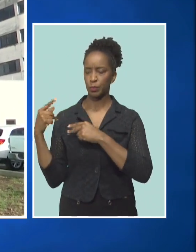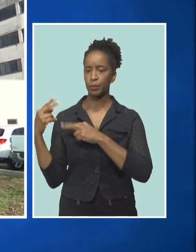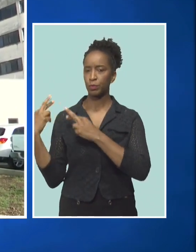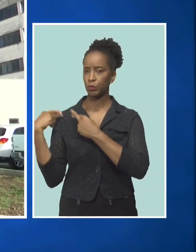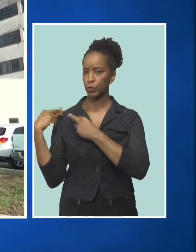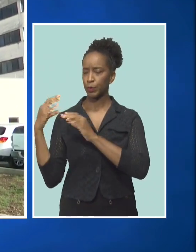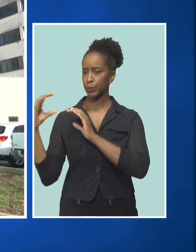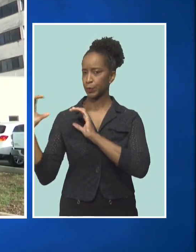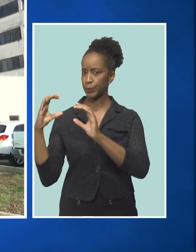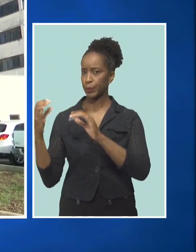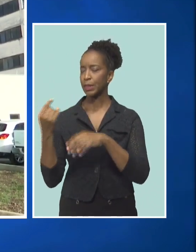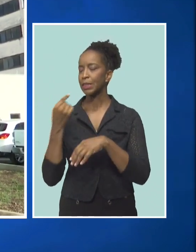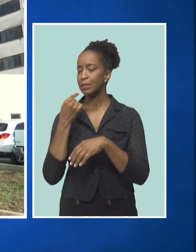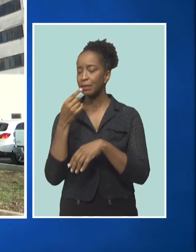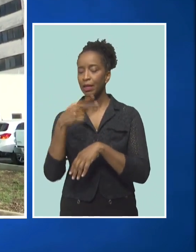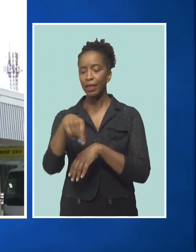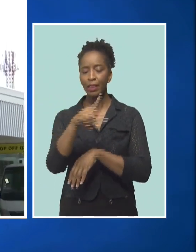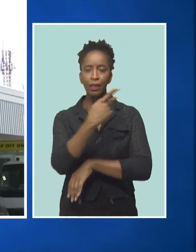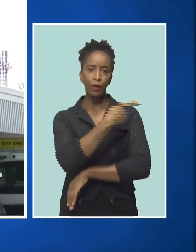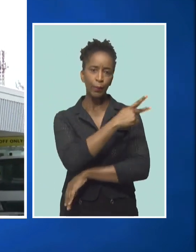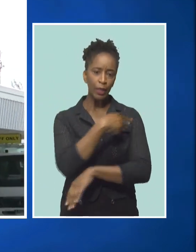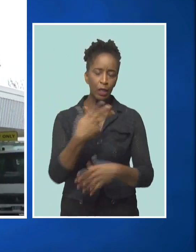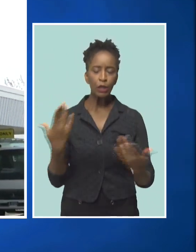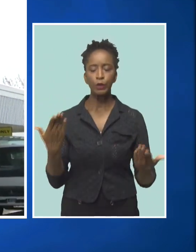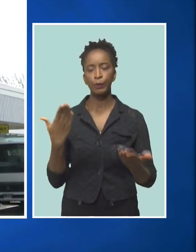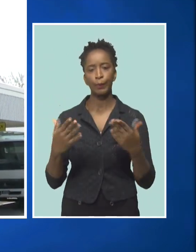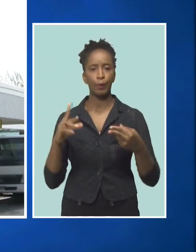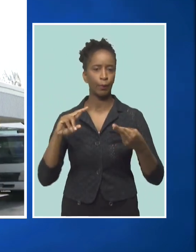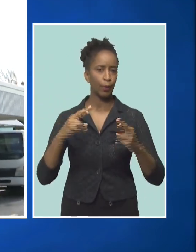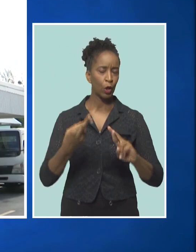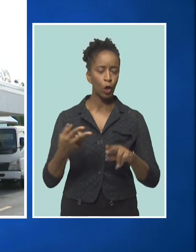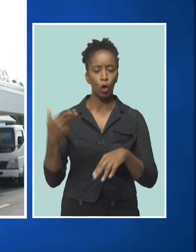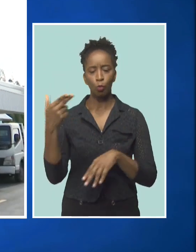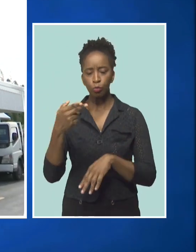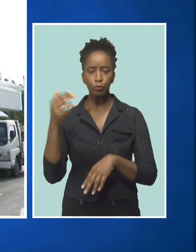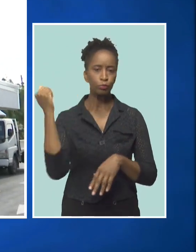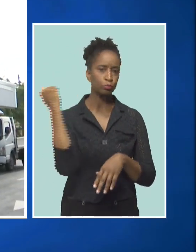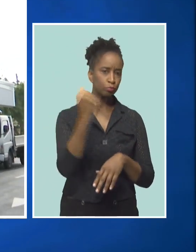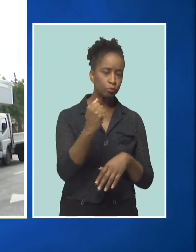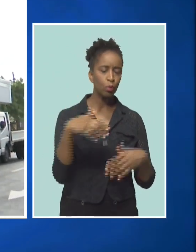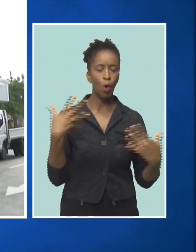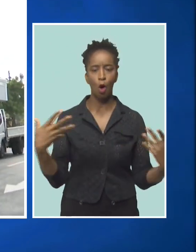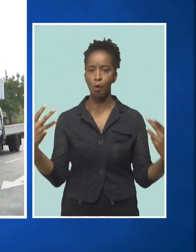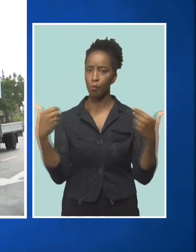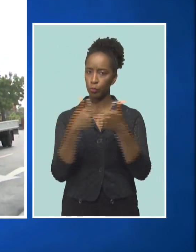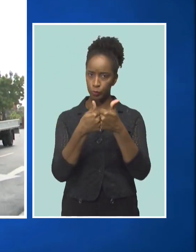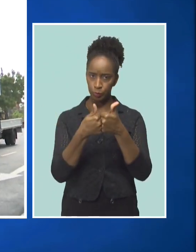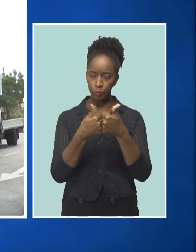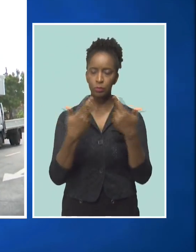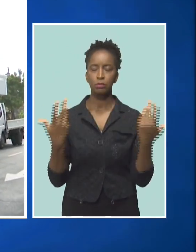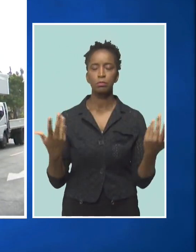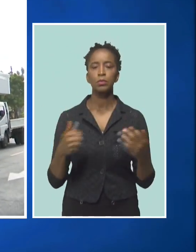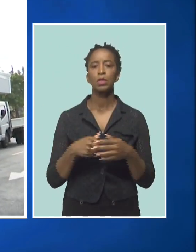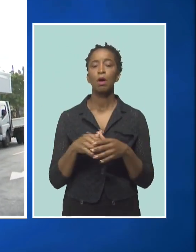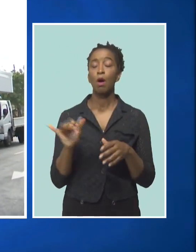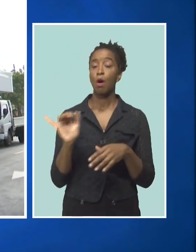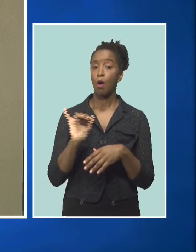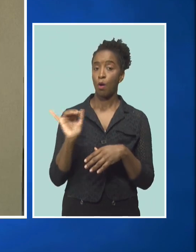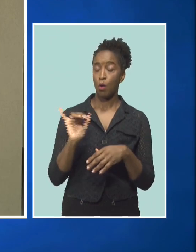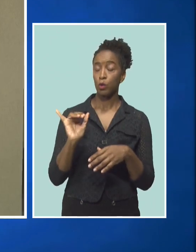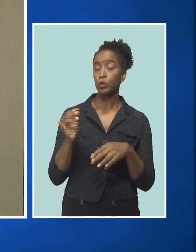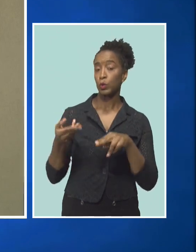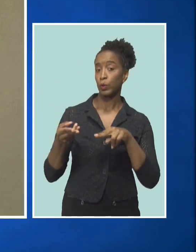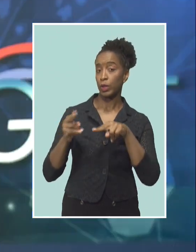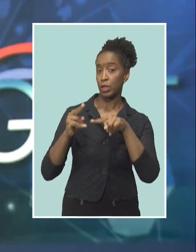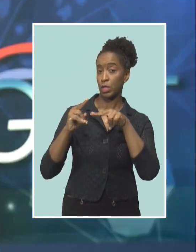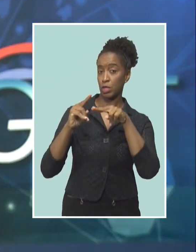patients with gunshots or stabbing injuries and others involved in motor vehicle accidents. Other reasons include rising influenza cases